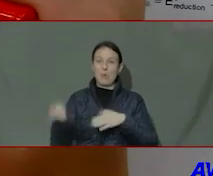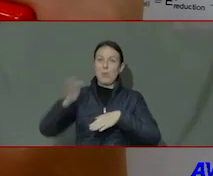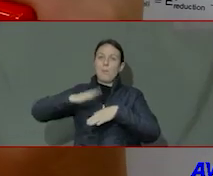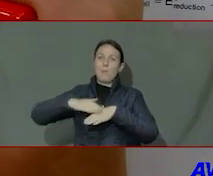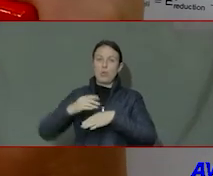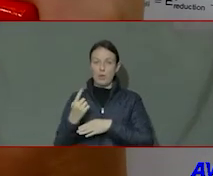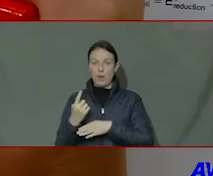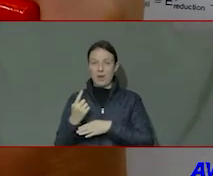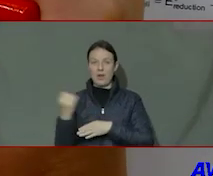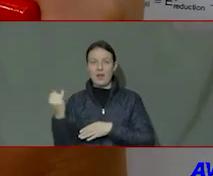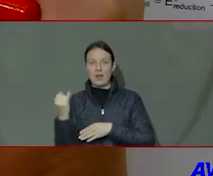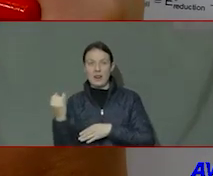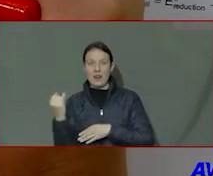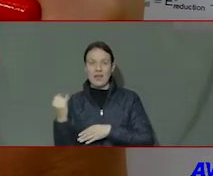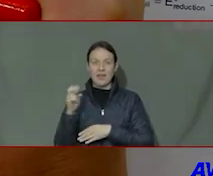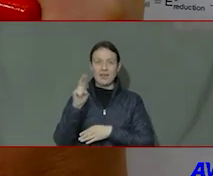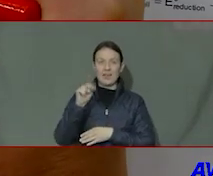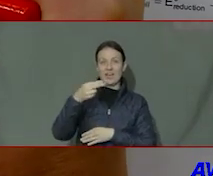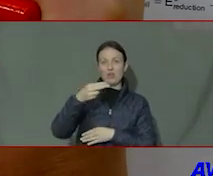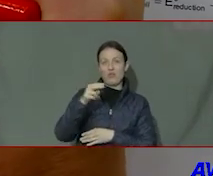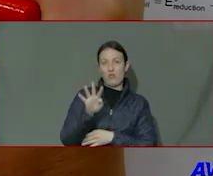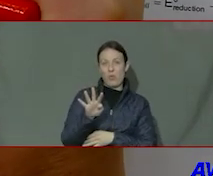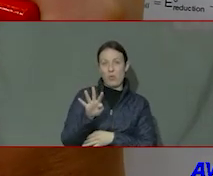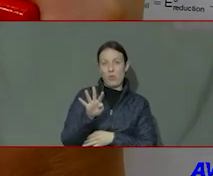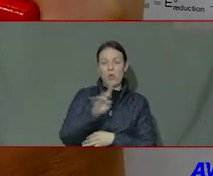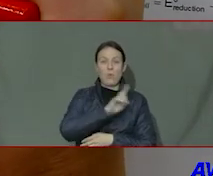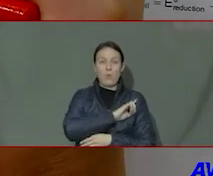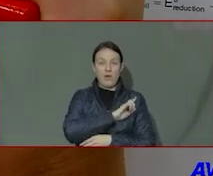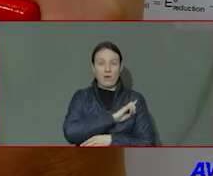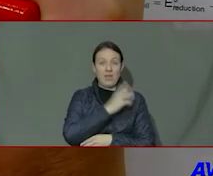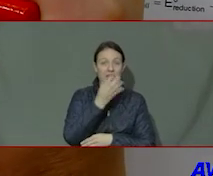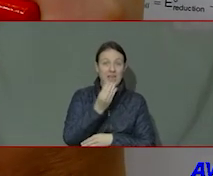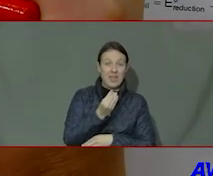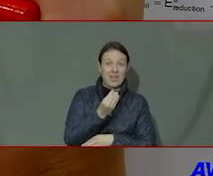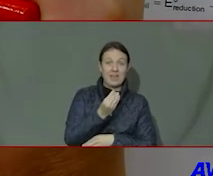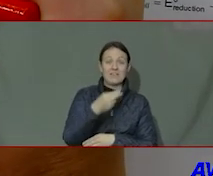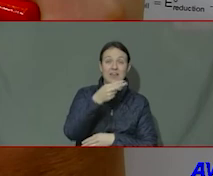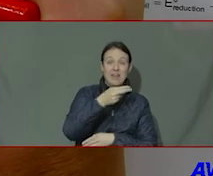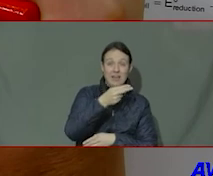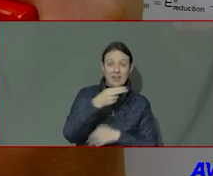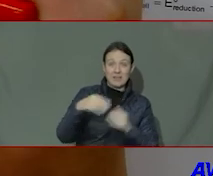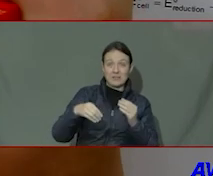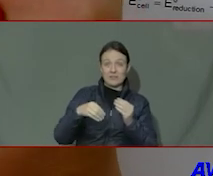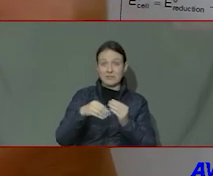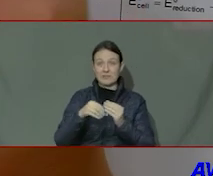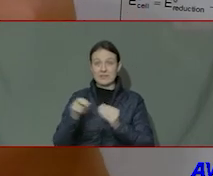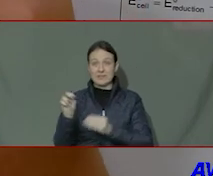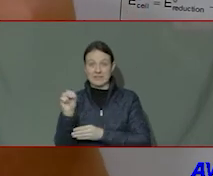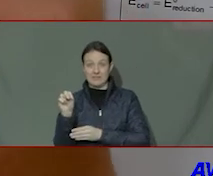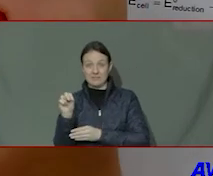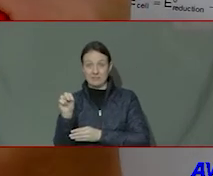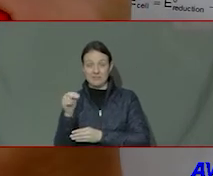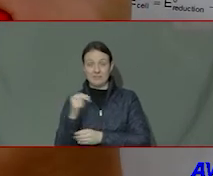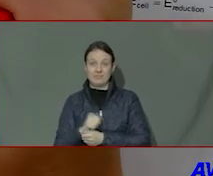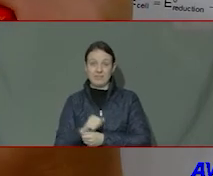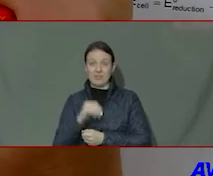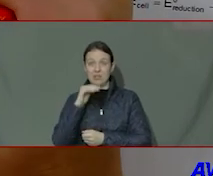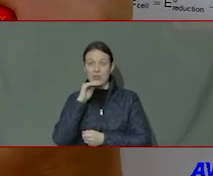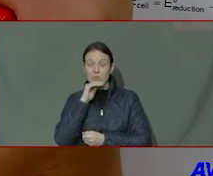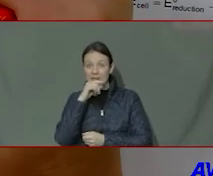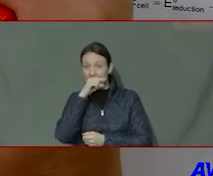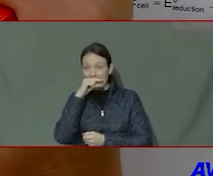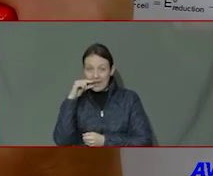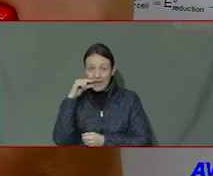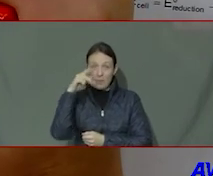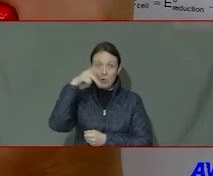like ammonium, NH4, because it consists out of nitrogen as well as hydrogen. So that is called a